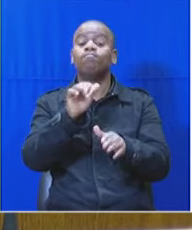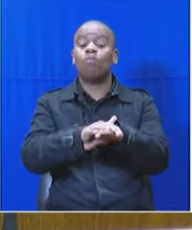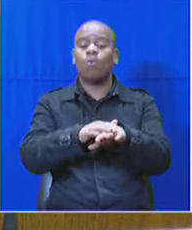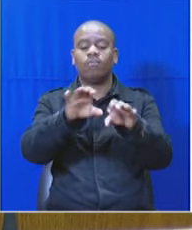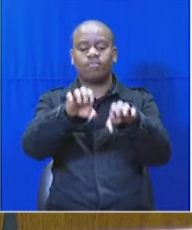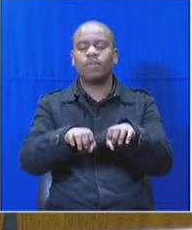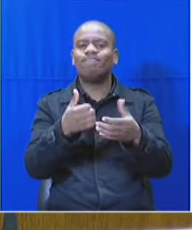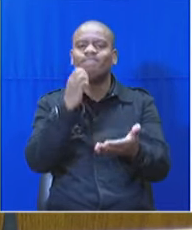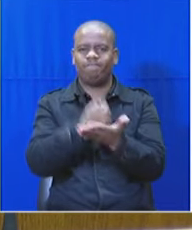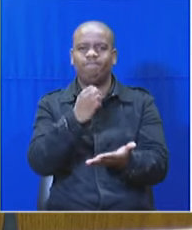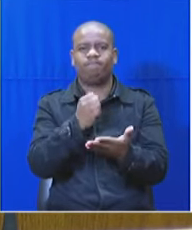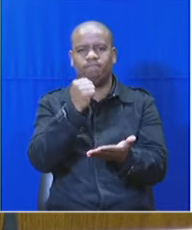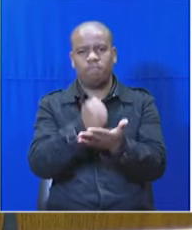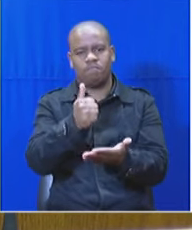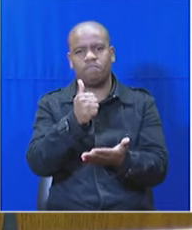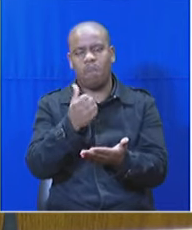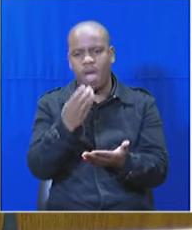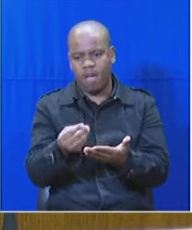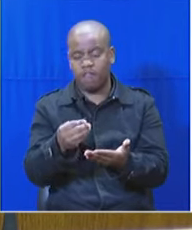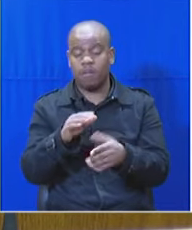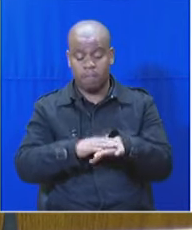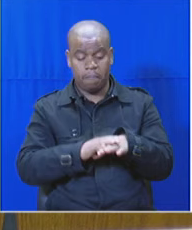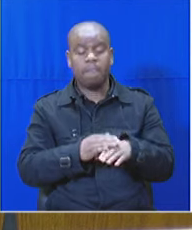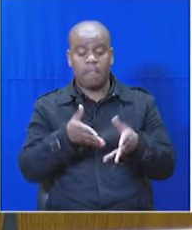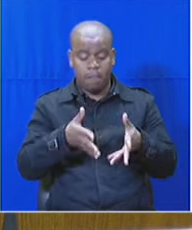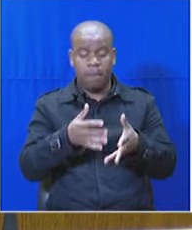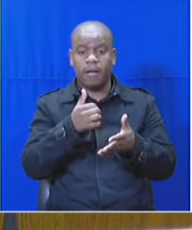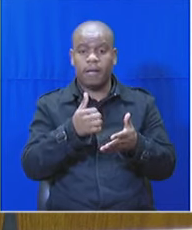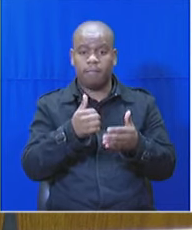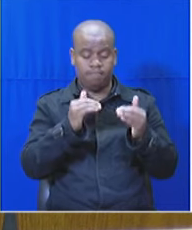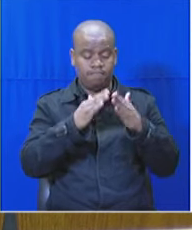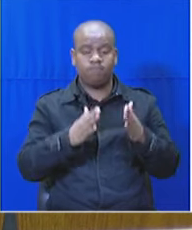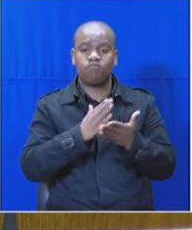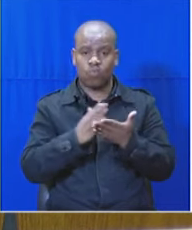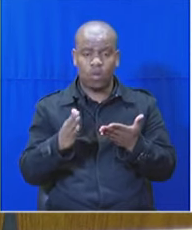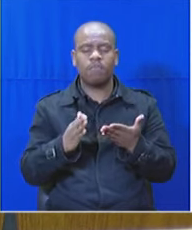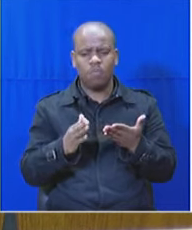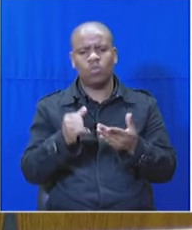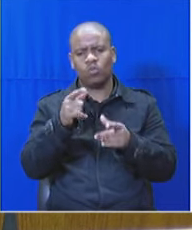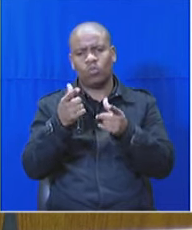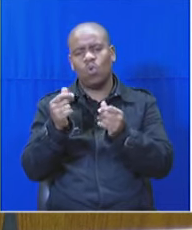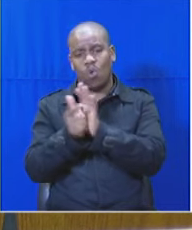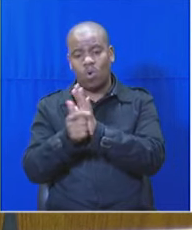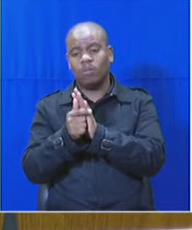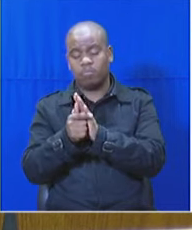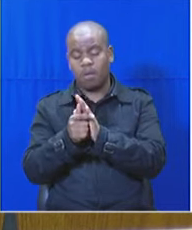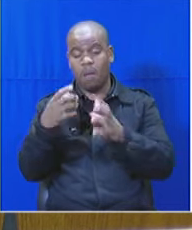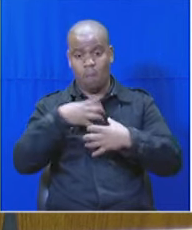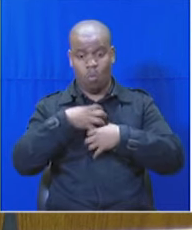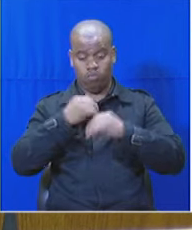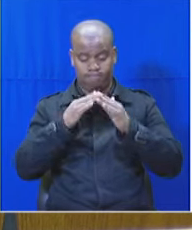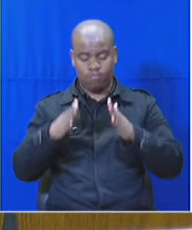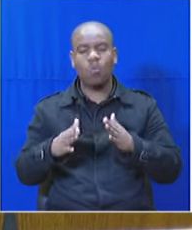affected. Provisions relating to property rights and compensation will have to be applied in such a way that they are